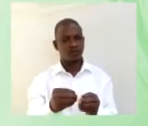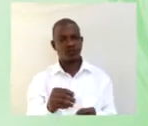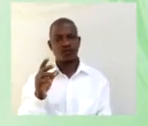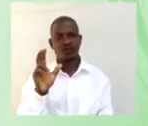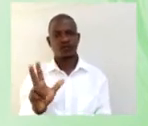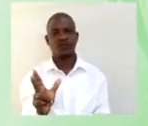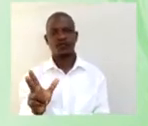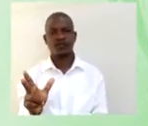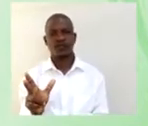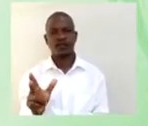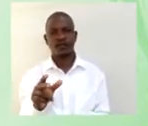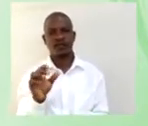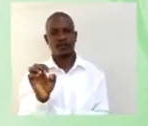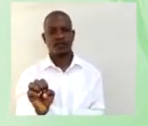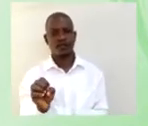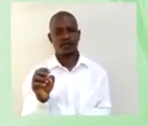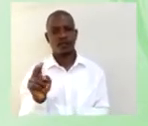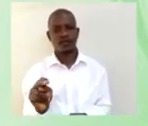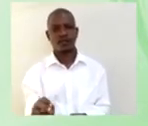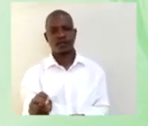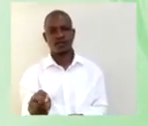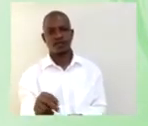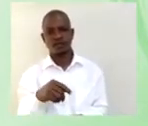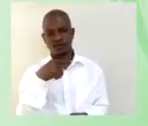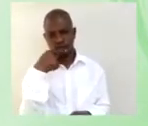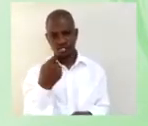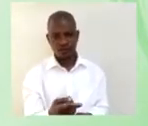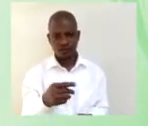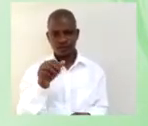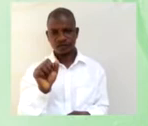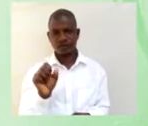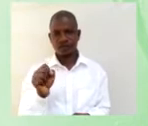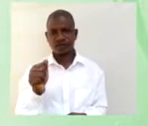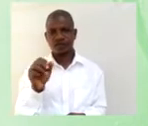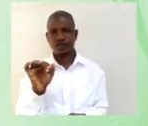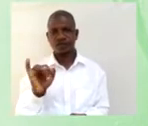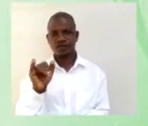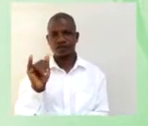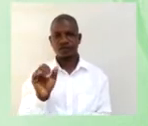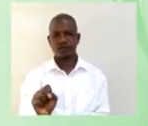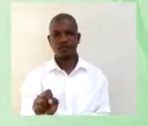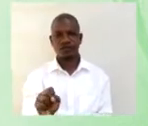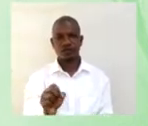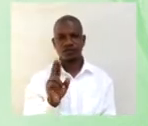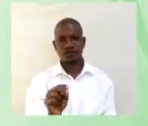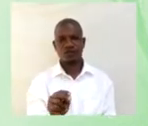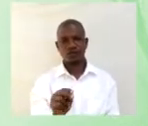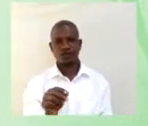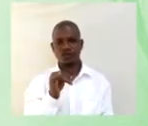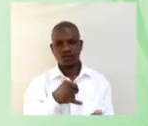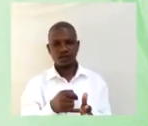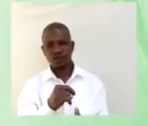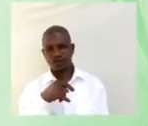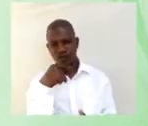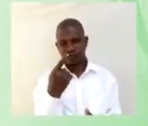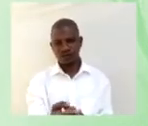Sound number three, eh. Pronounce SAYS. No,